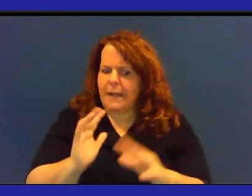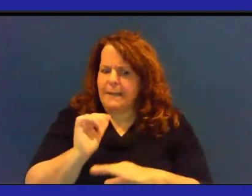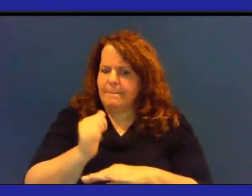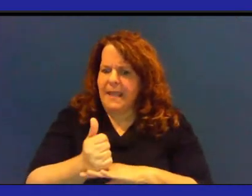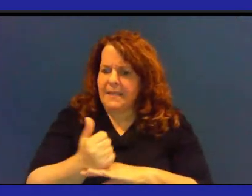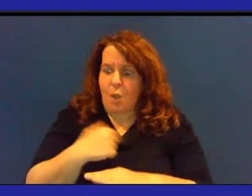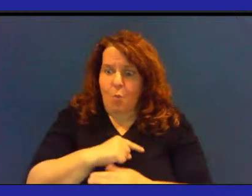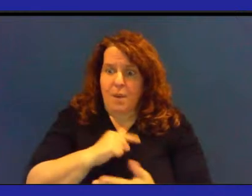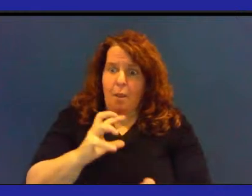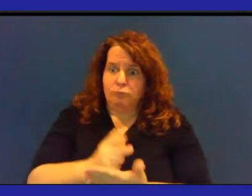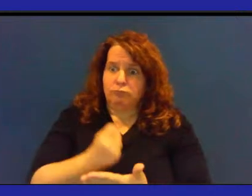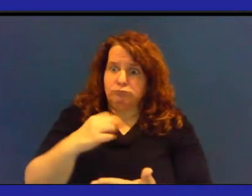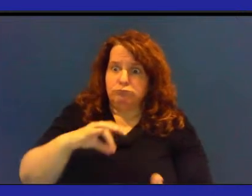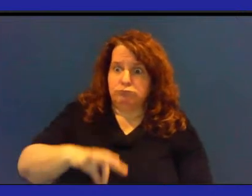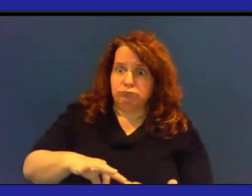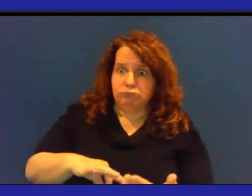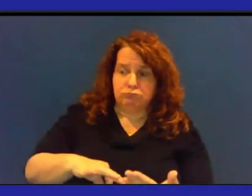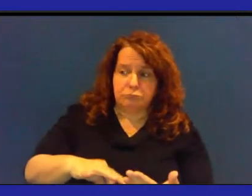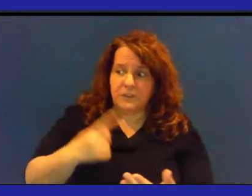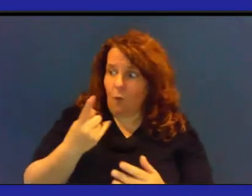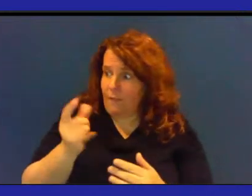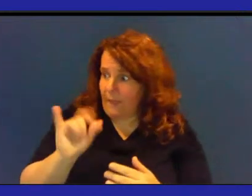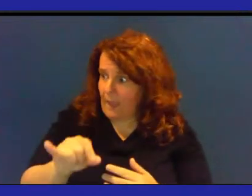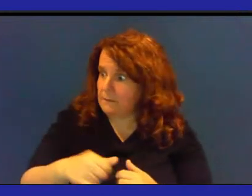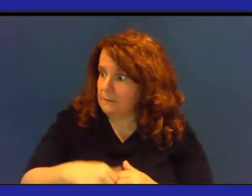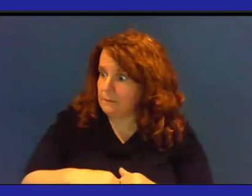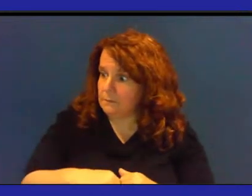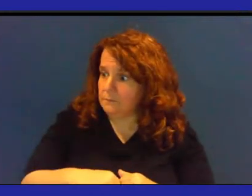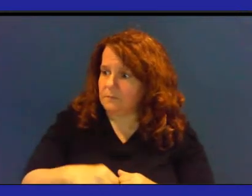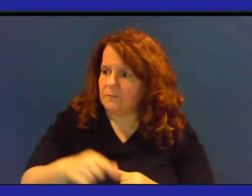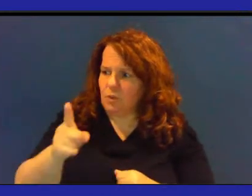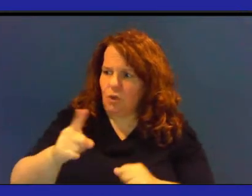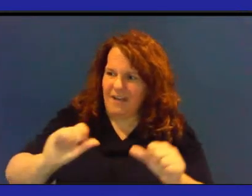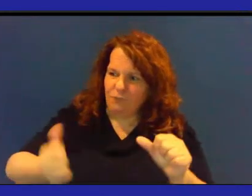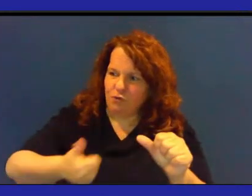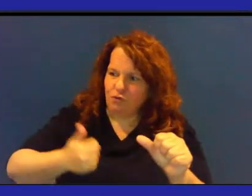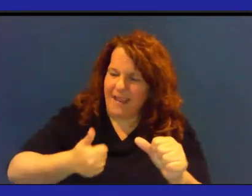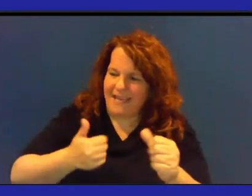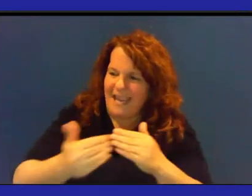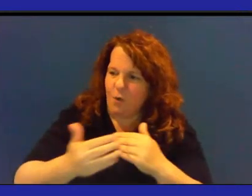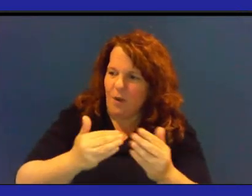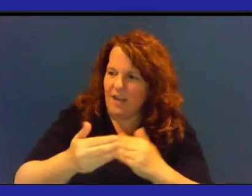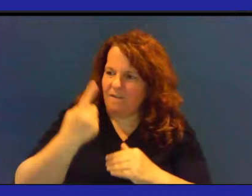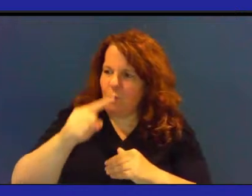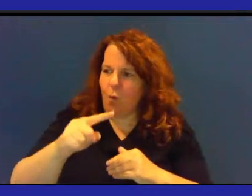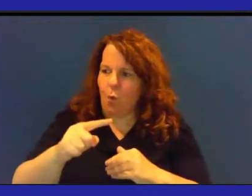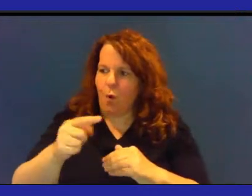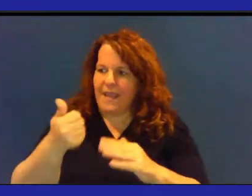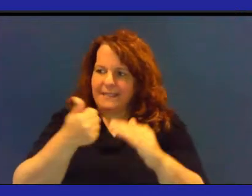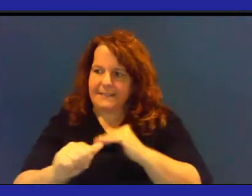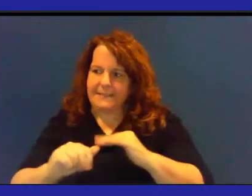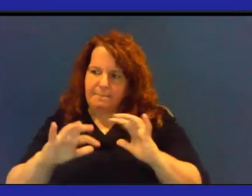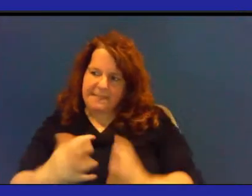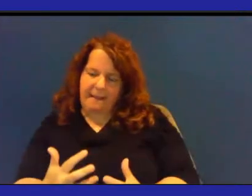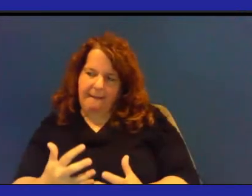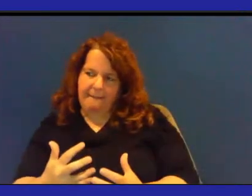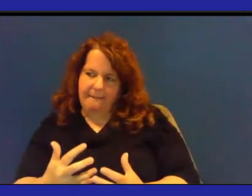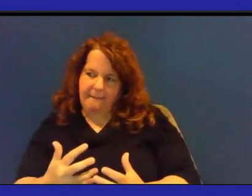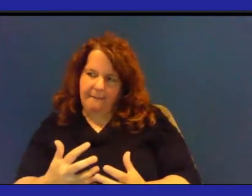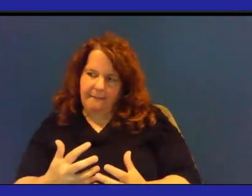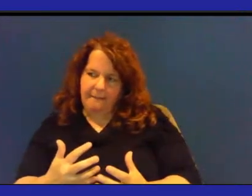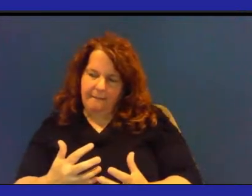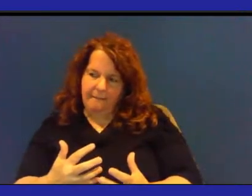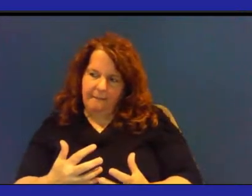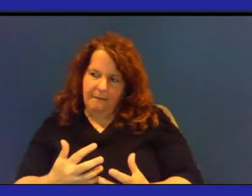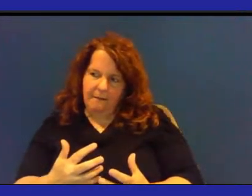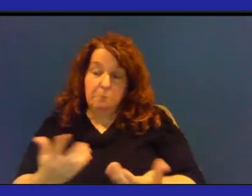could use for that you are going to have to track anyway for a subset of the population we